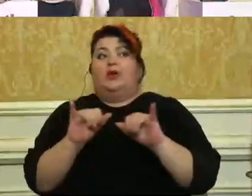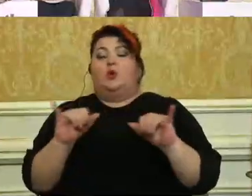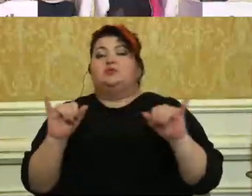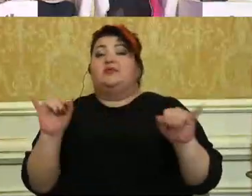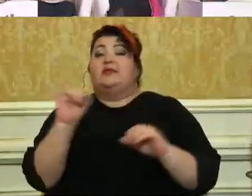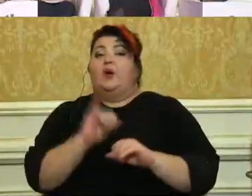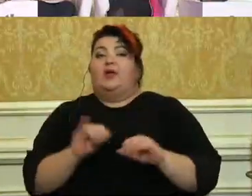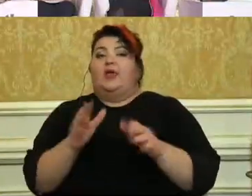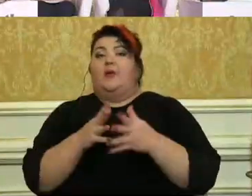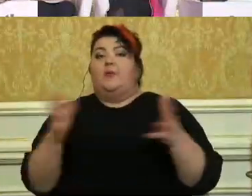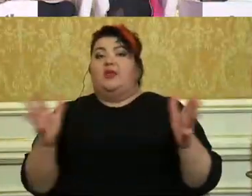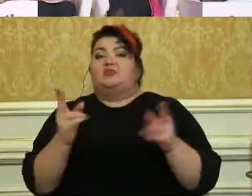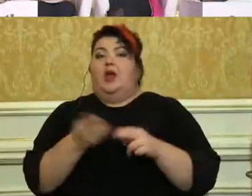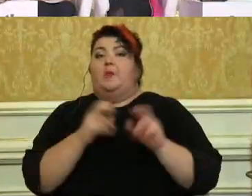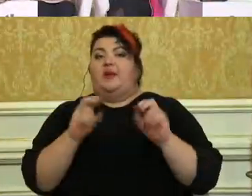peace.